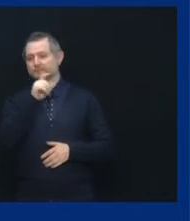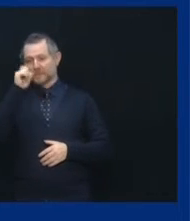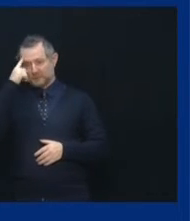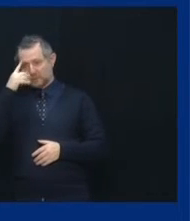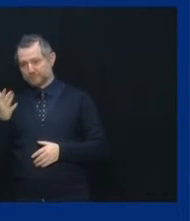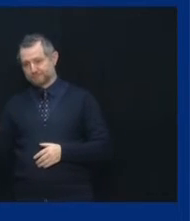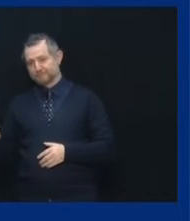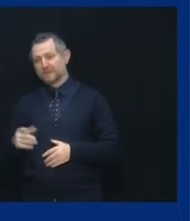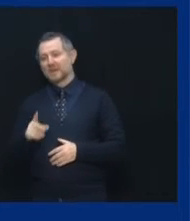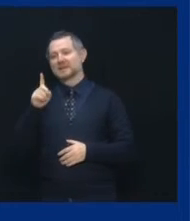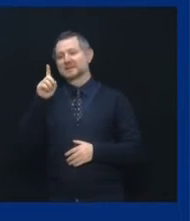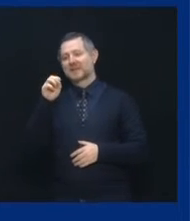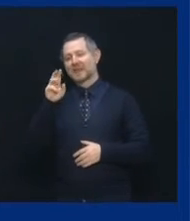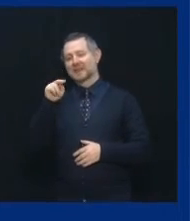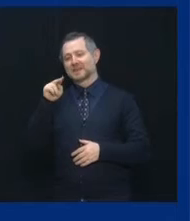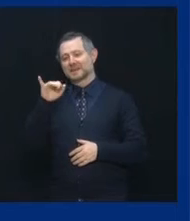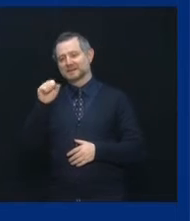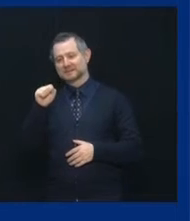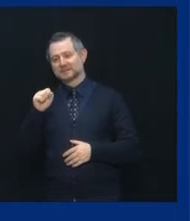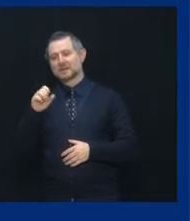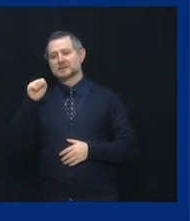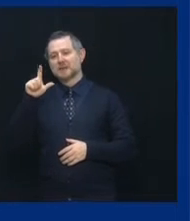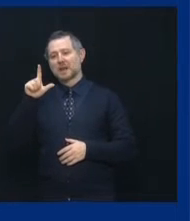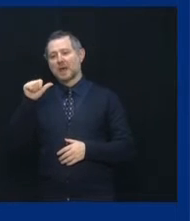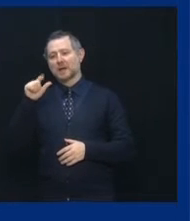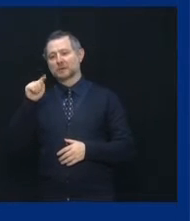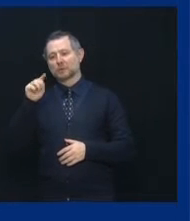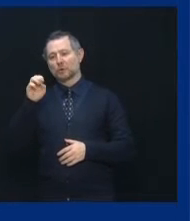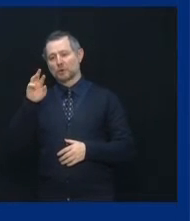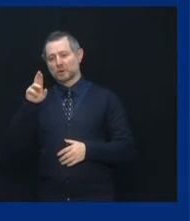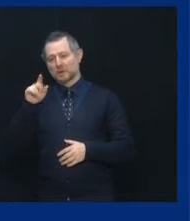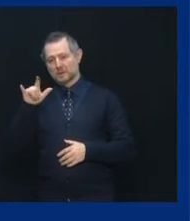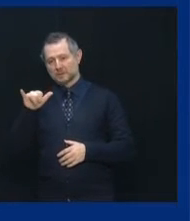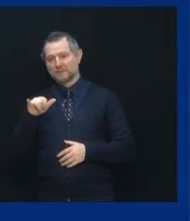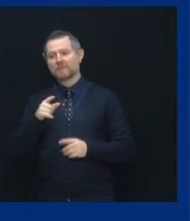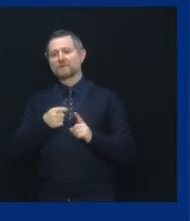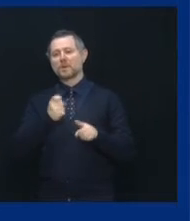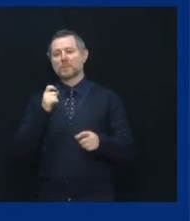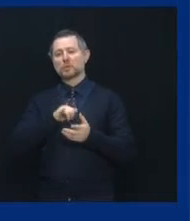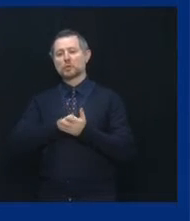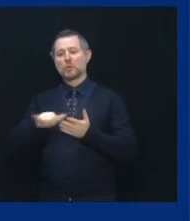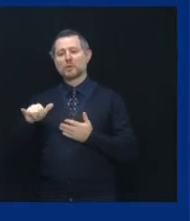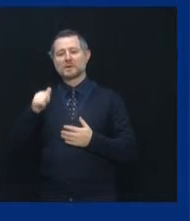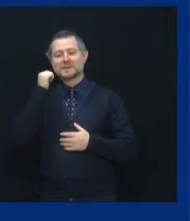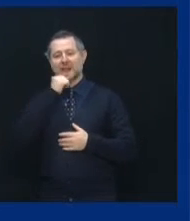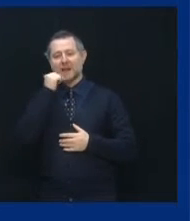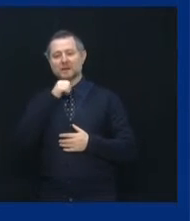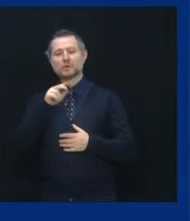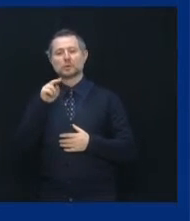Dennis Slattery from New York Daily News. Dennis, your line is now open. Please unmute your microphone.